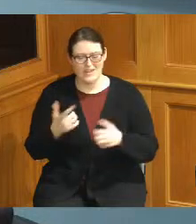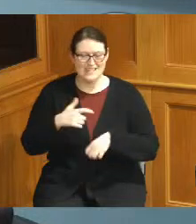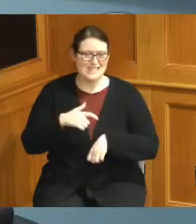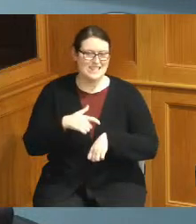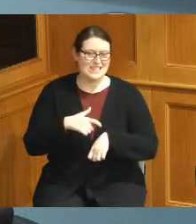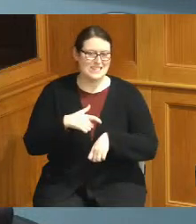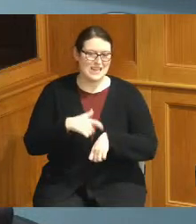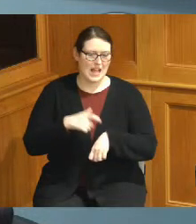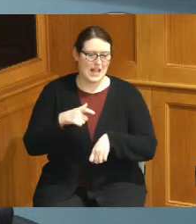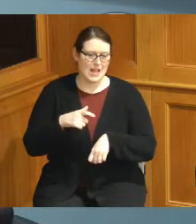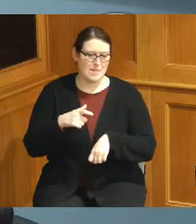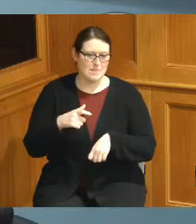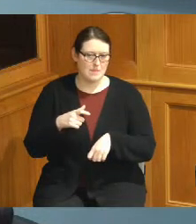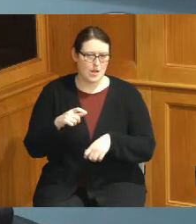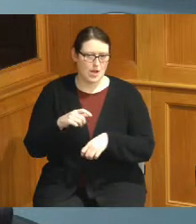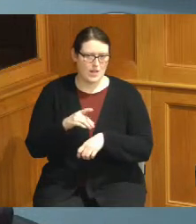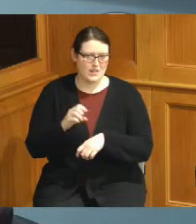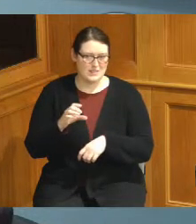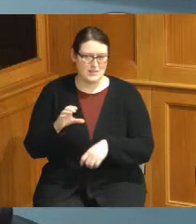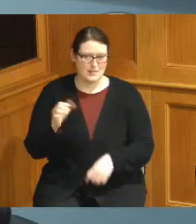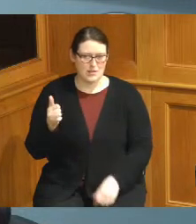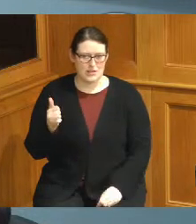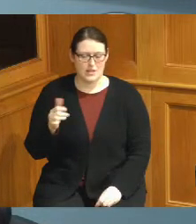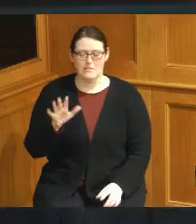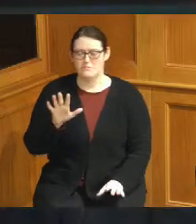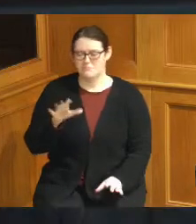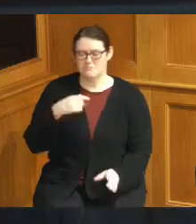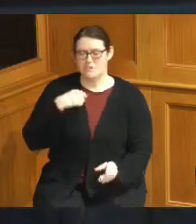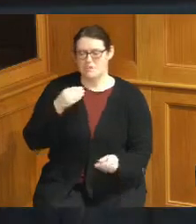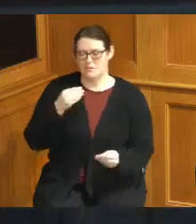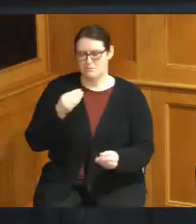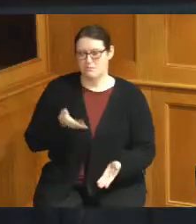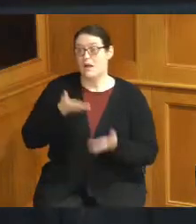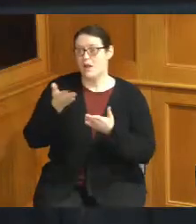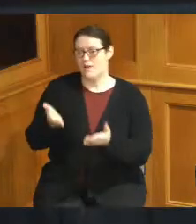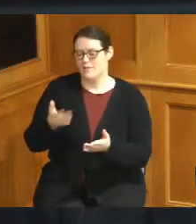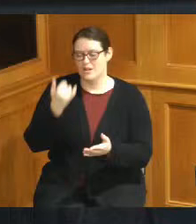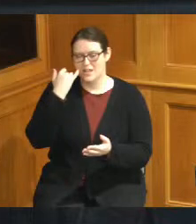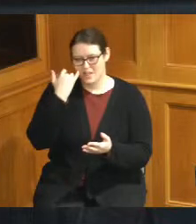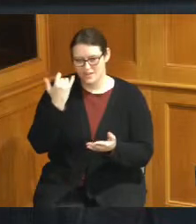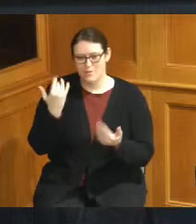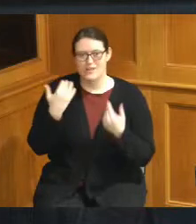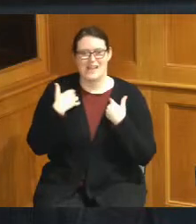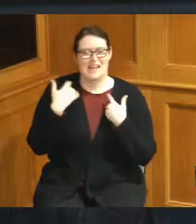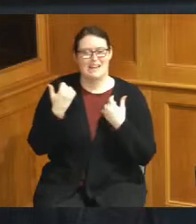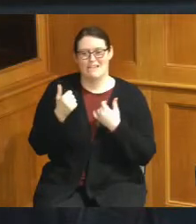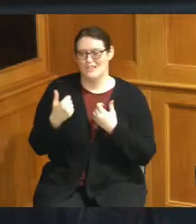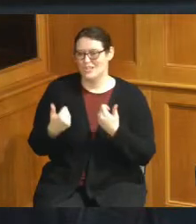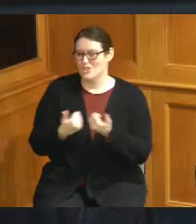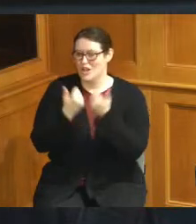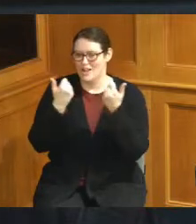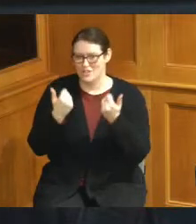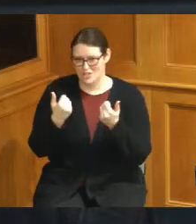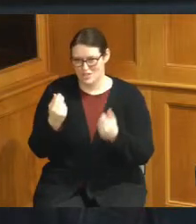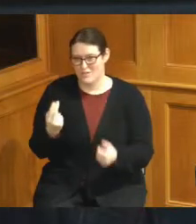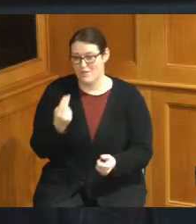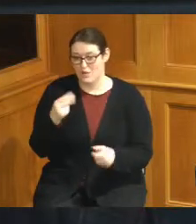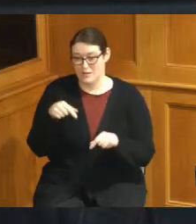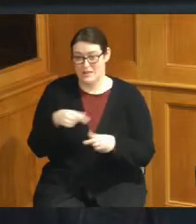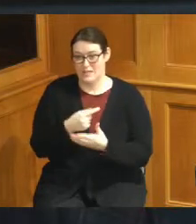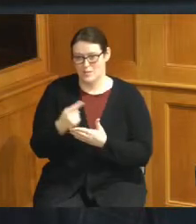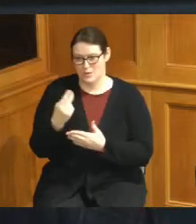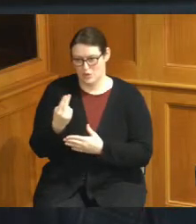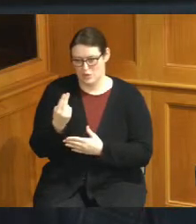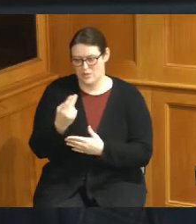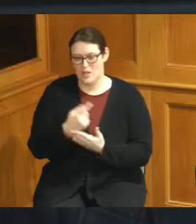on the 10th? If let me just put it out there. So if we were to have any challenges on the Thursday of this week, the